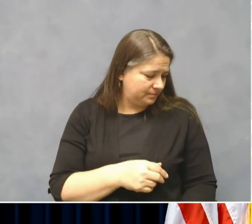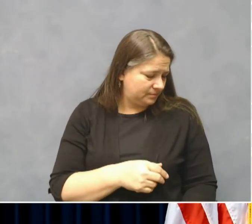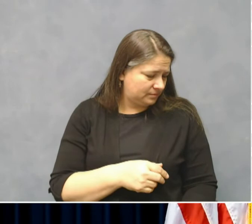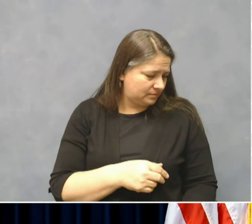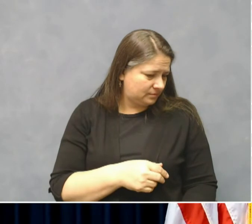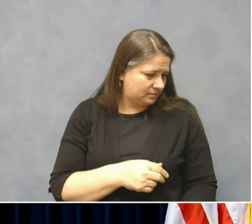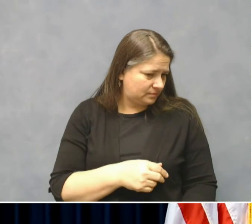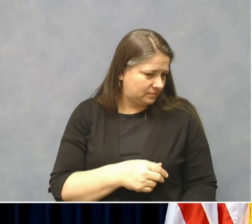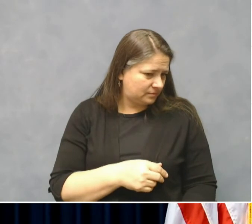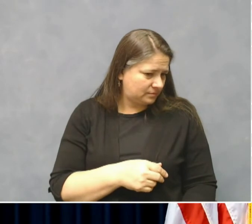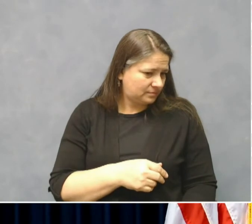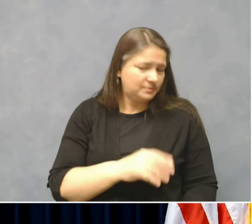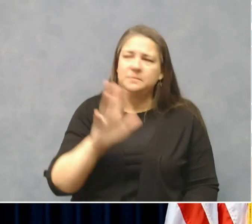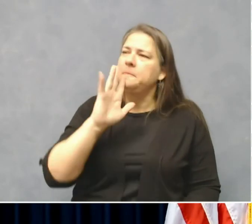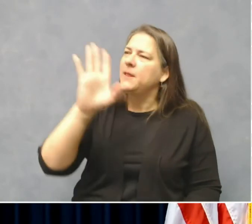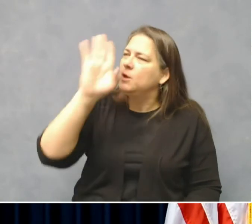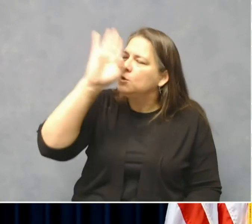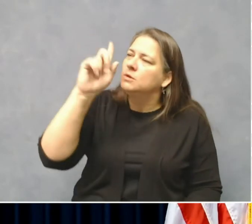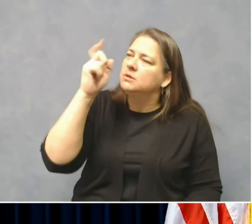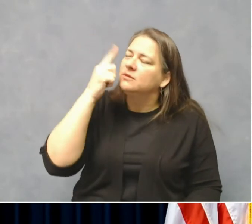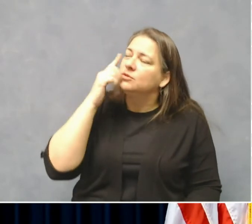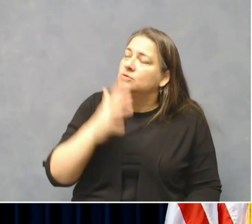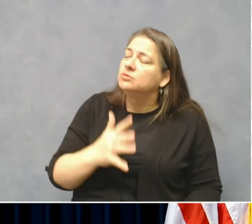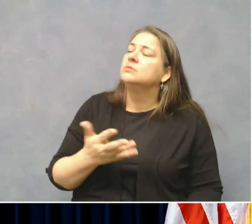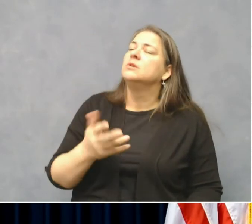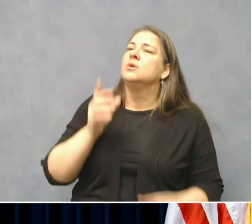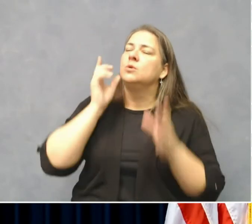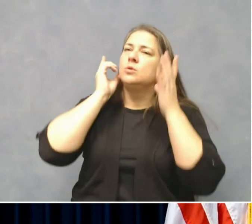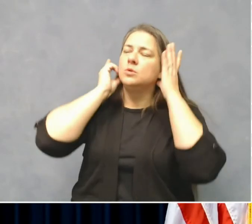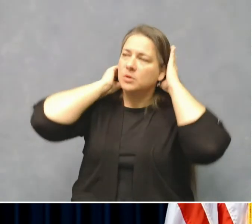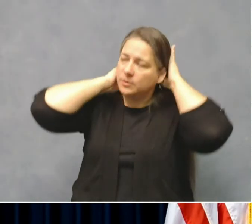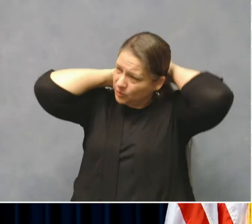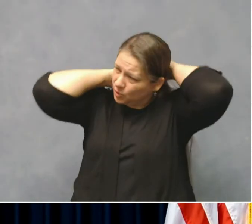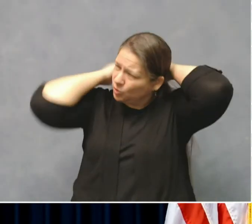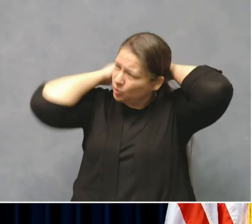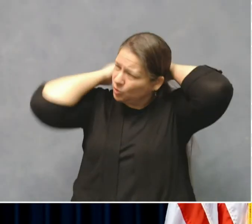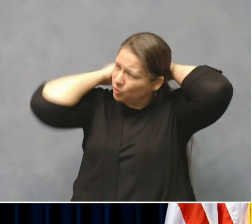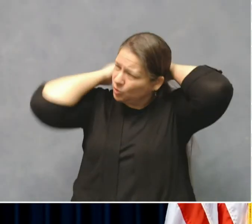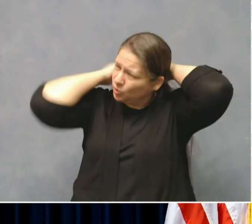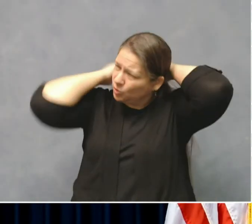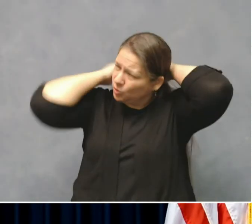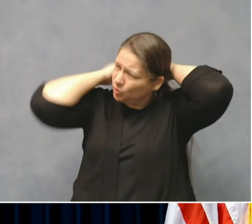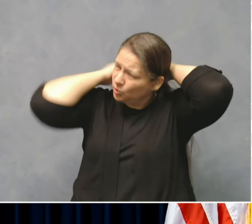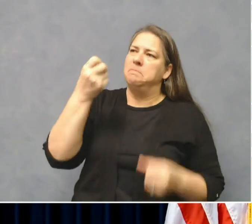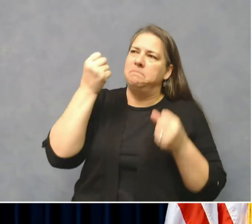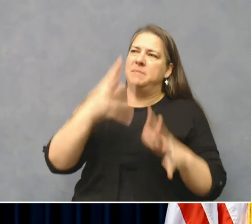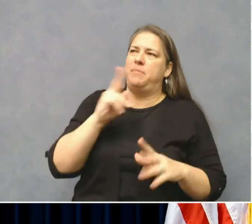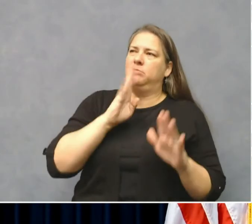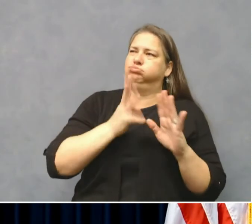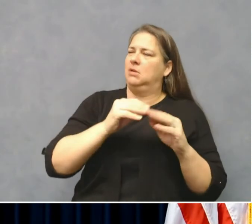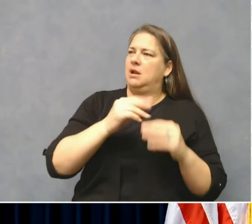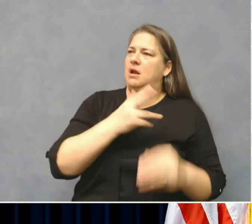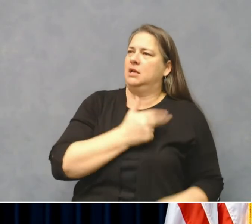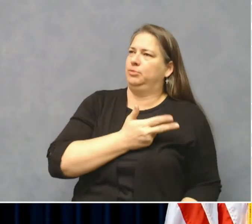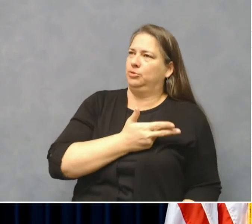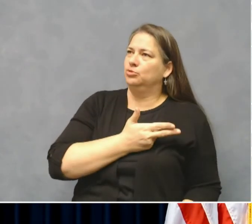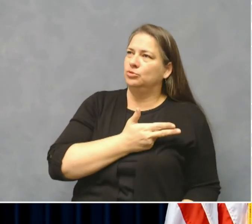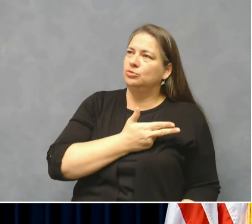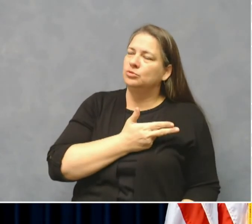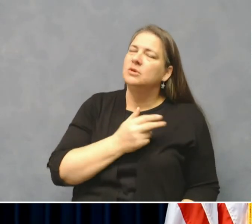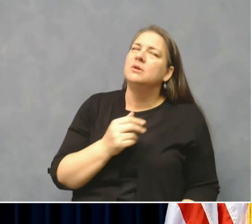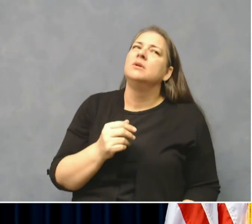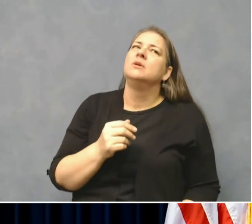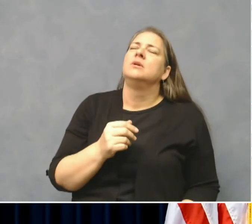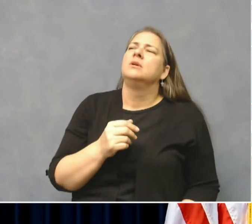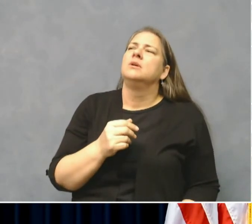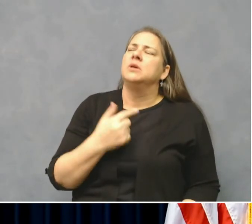Hi, Governor. So we saw that Indiana is second in the country now. We've been hearing a lot from you and